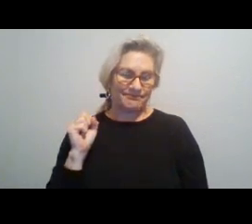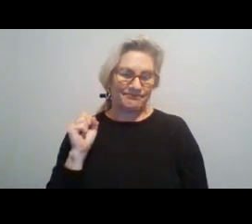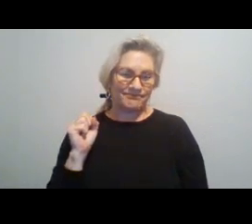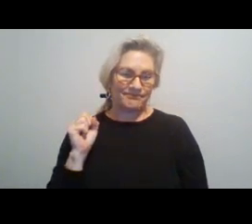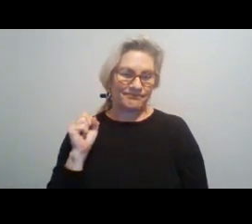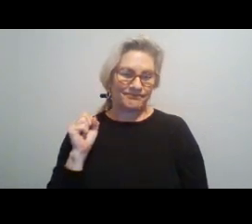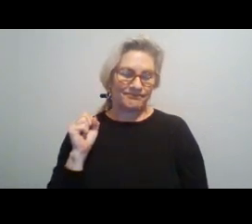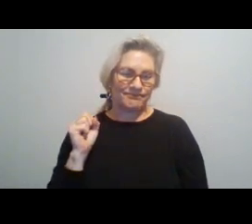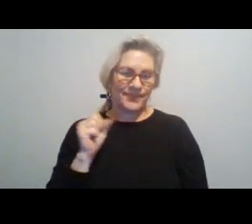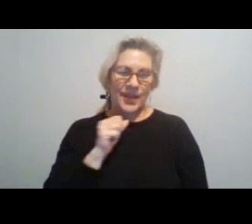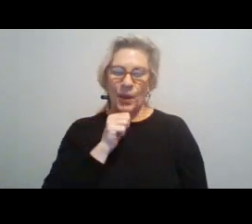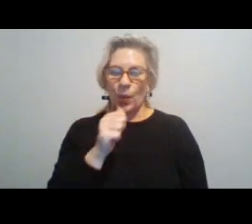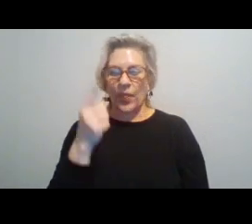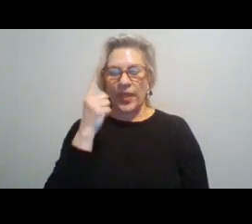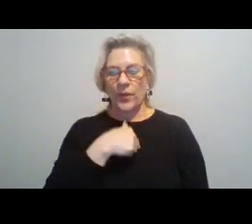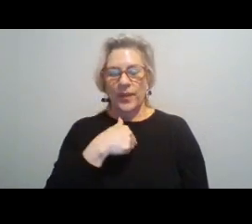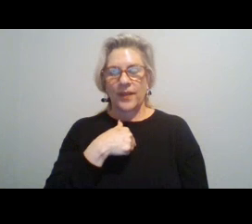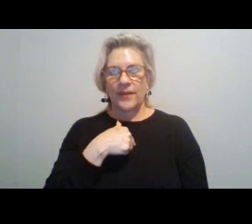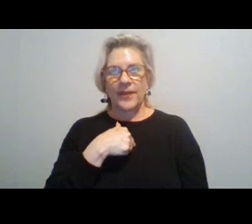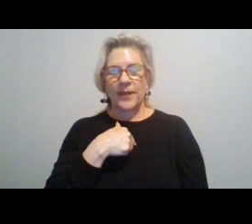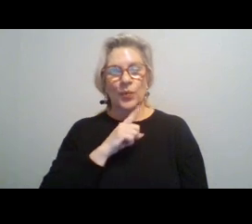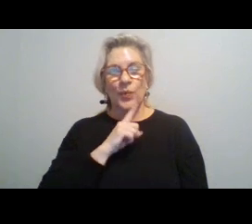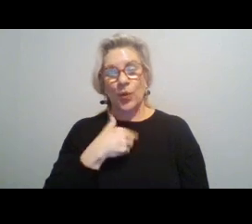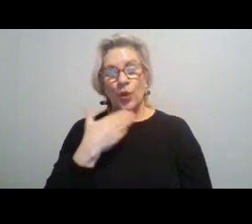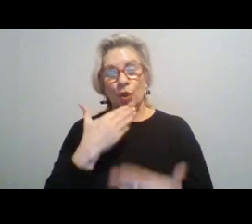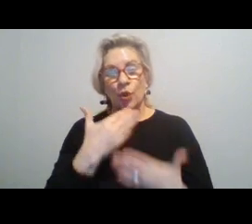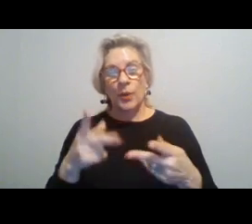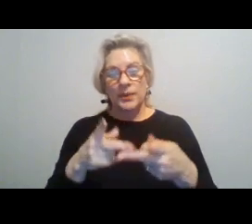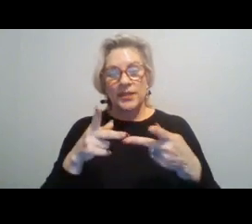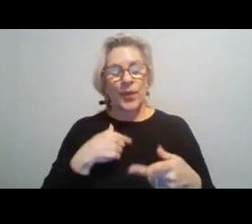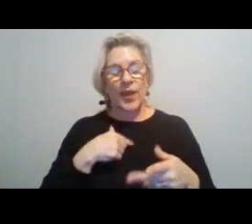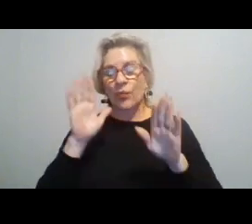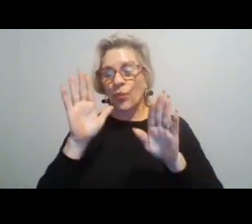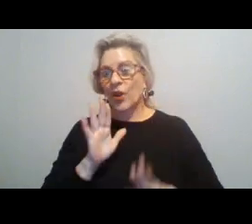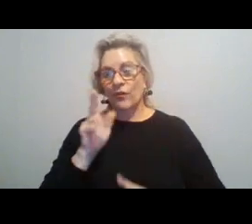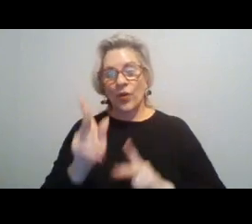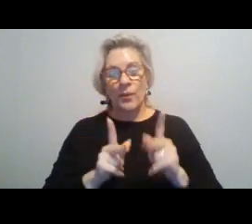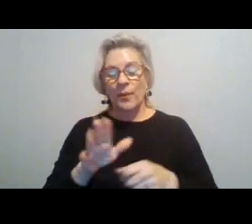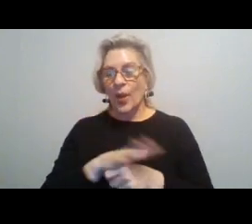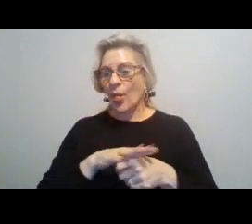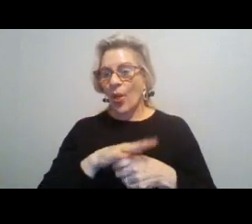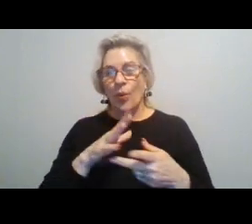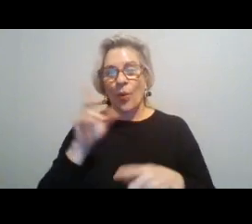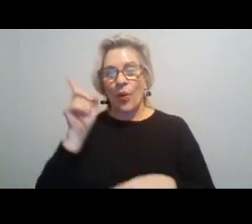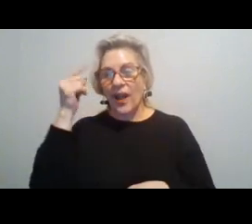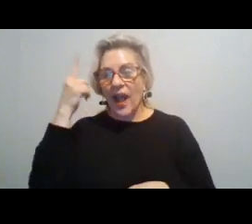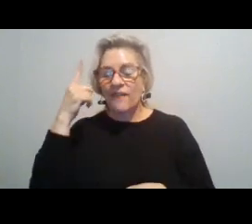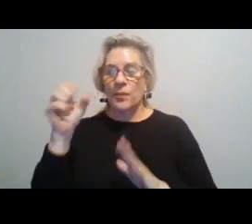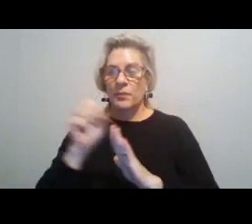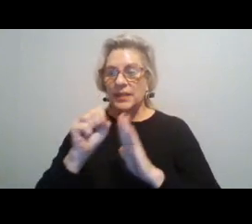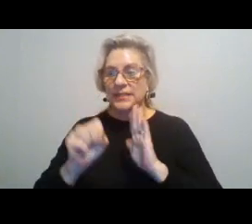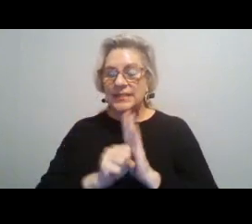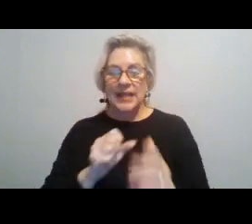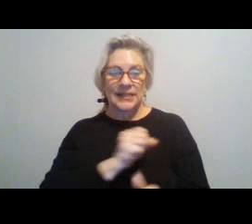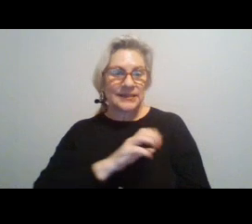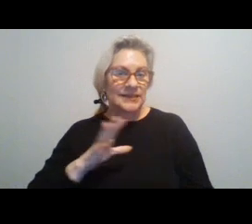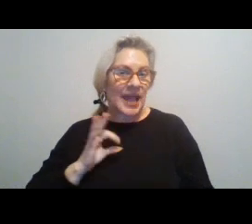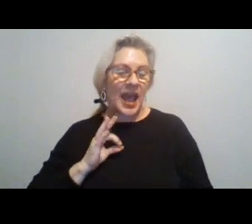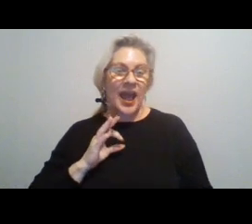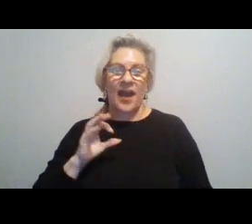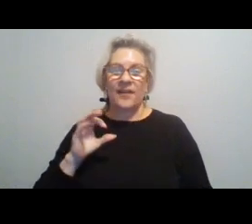I don't think we've ever been in a better position. I mean, we've got excellent people at the local government, excellent people at the state, excellent